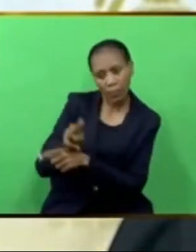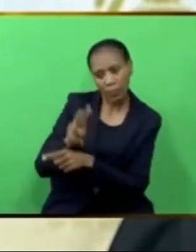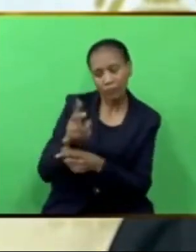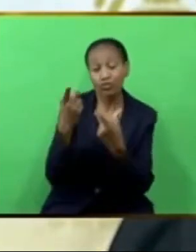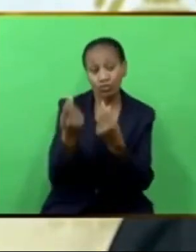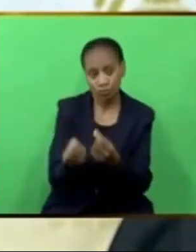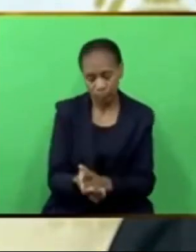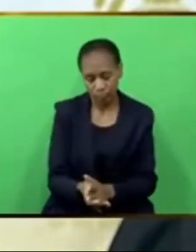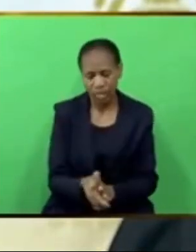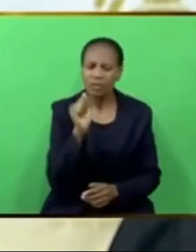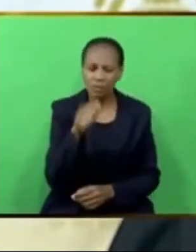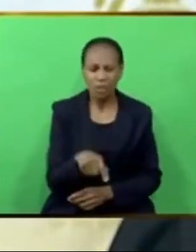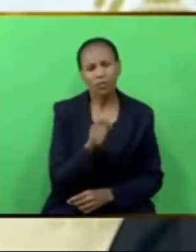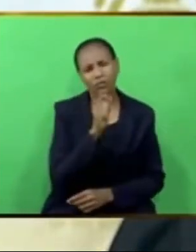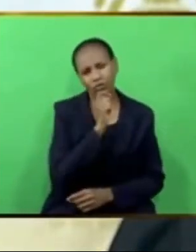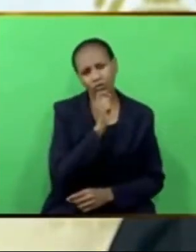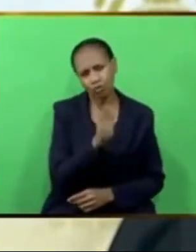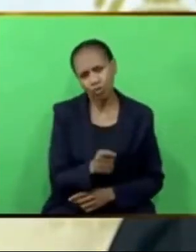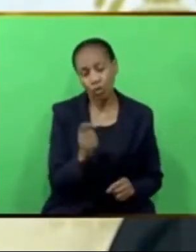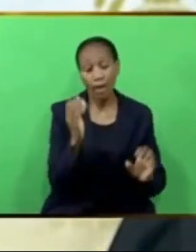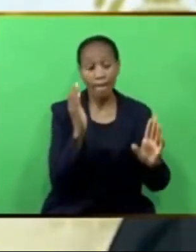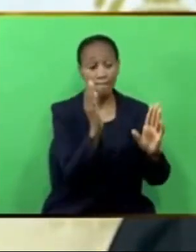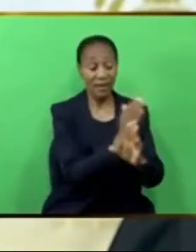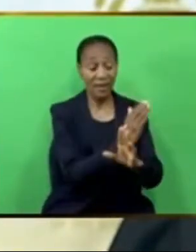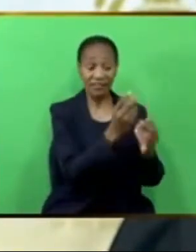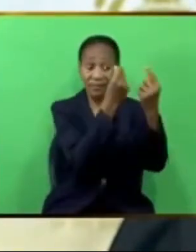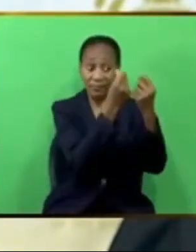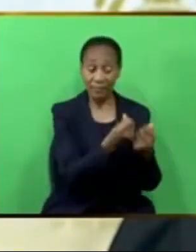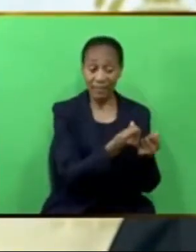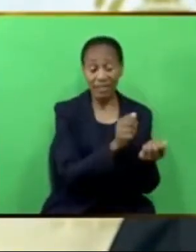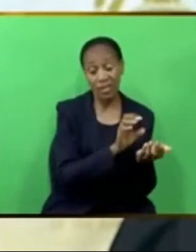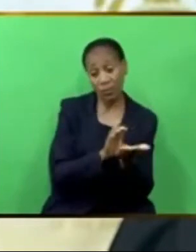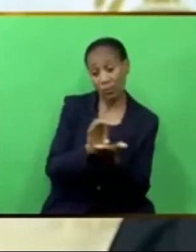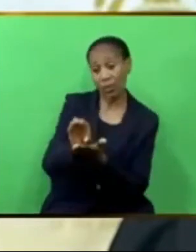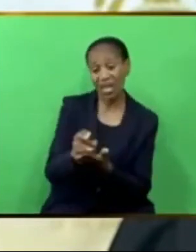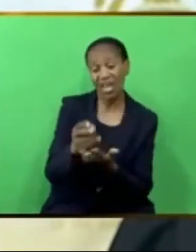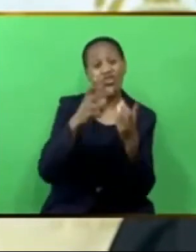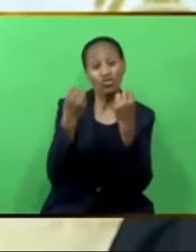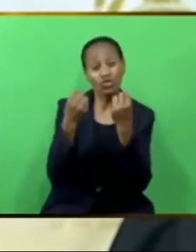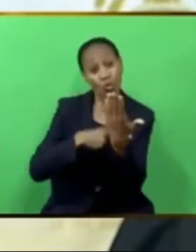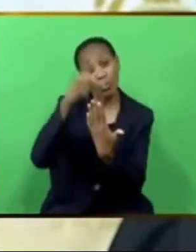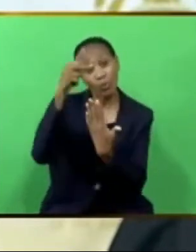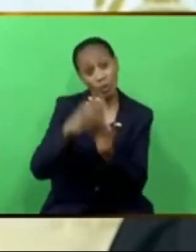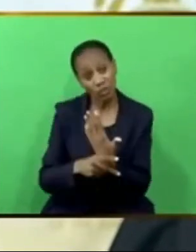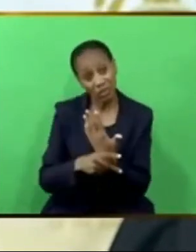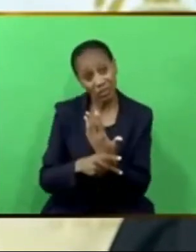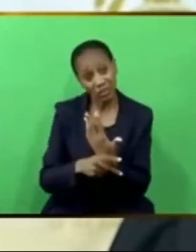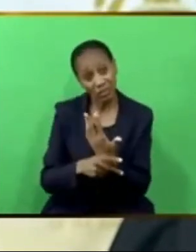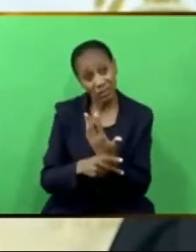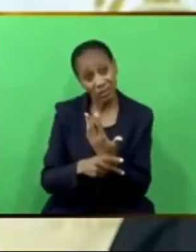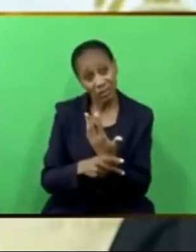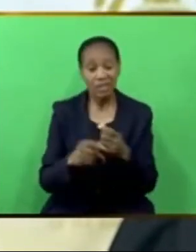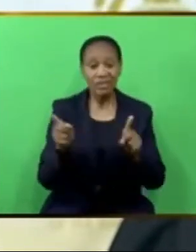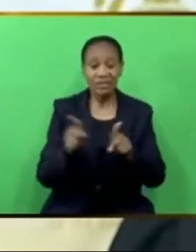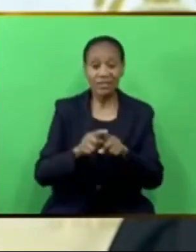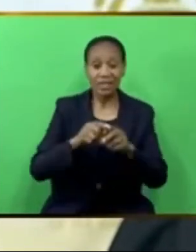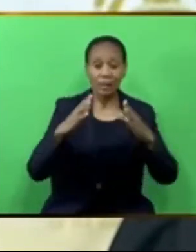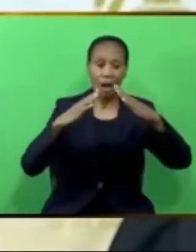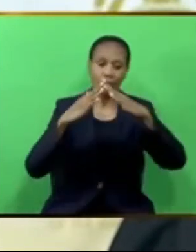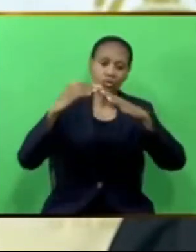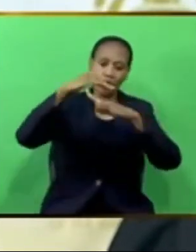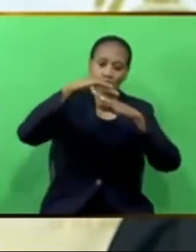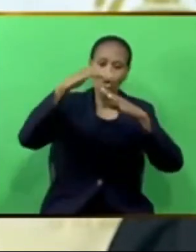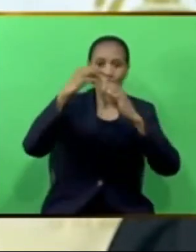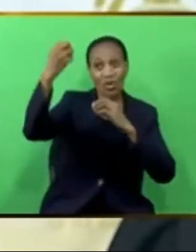is true the combination of private investment in new energy projects, rooftop solar installations,